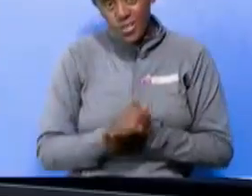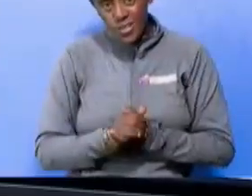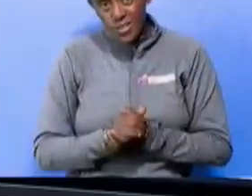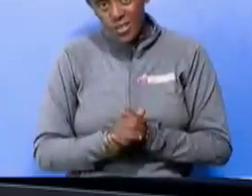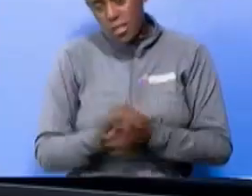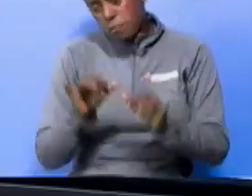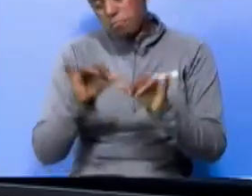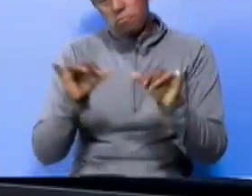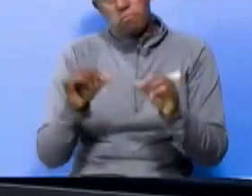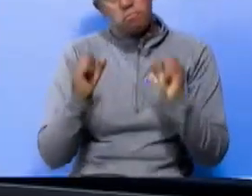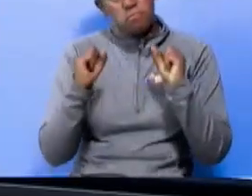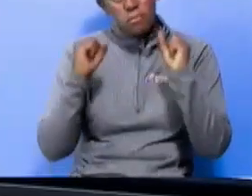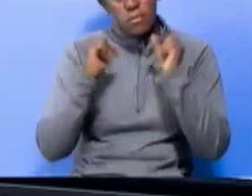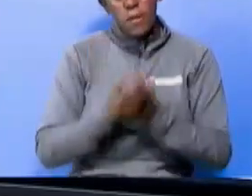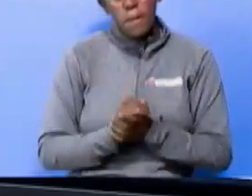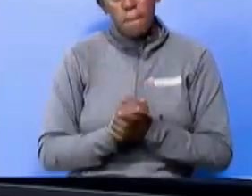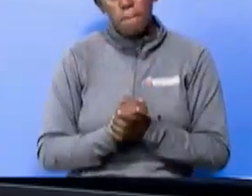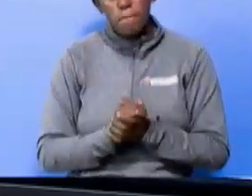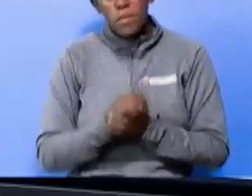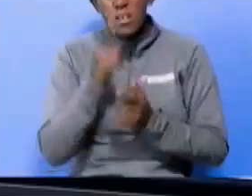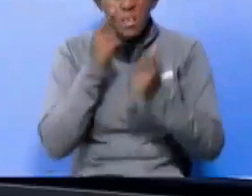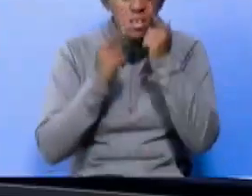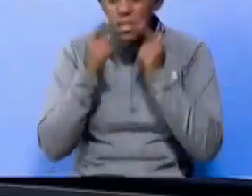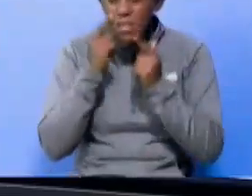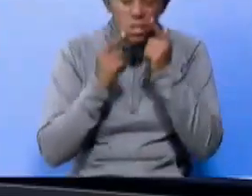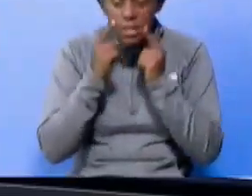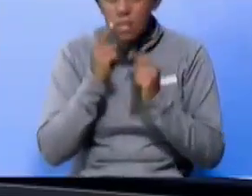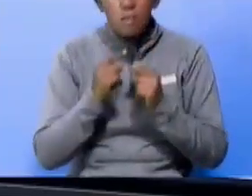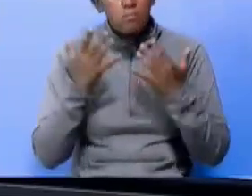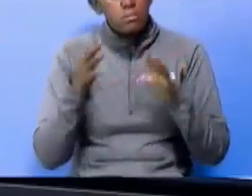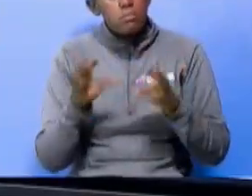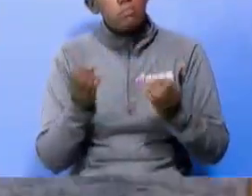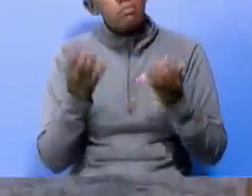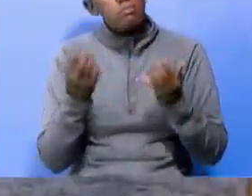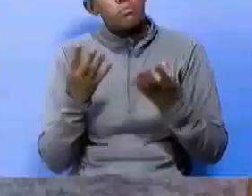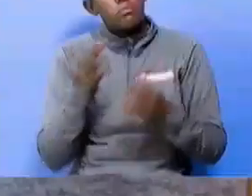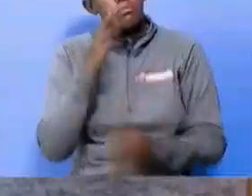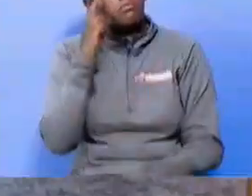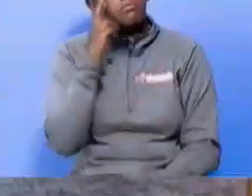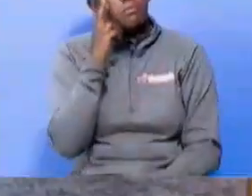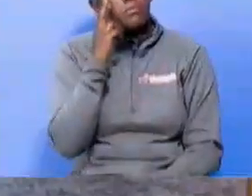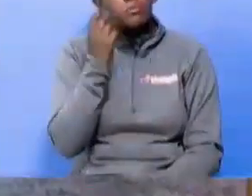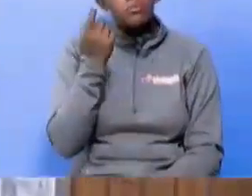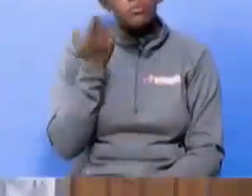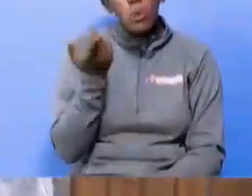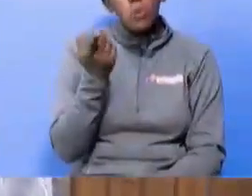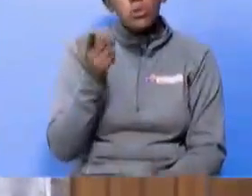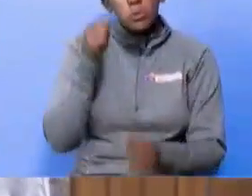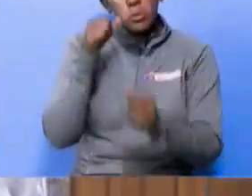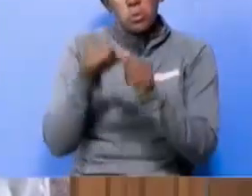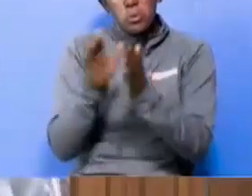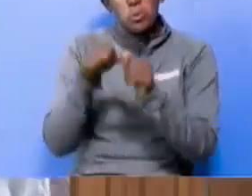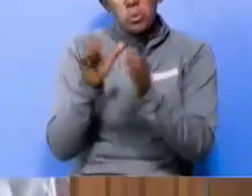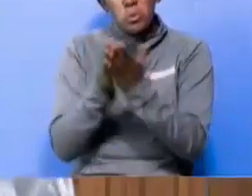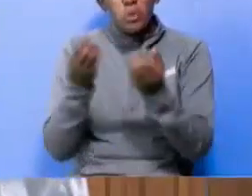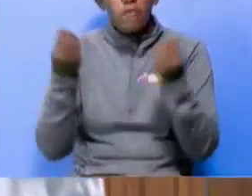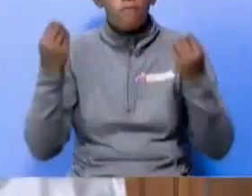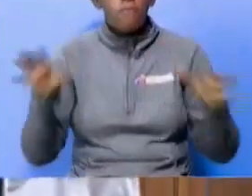etc. Yeah. He cried a lot because he lost his notebook.